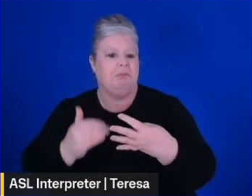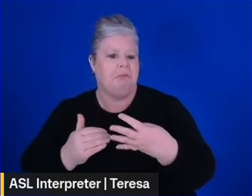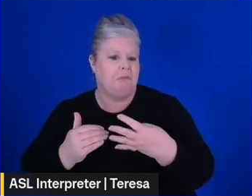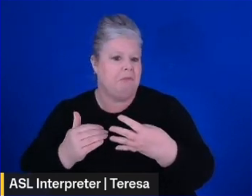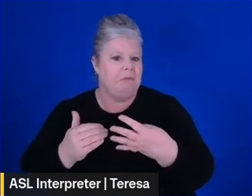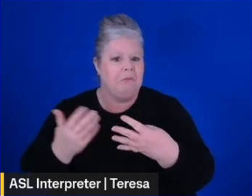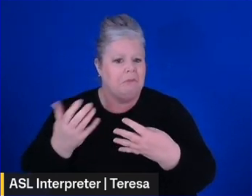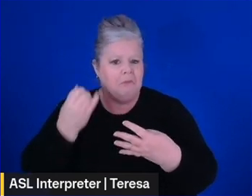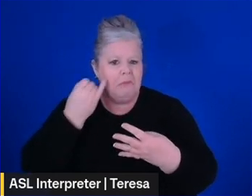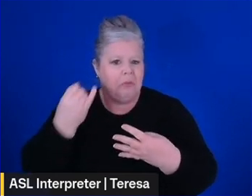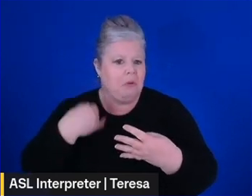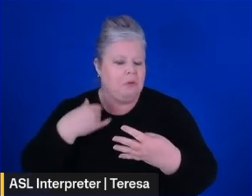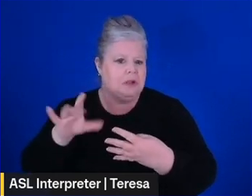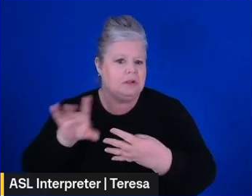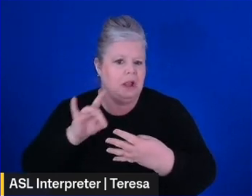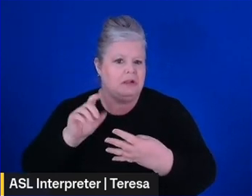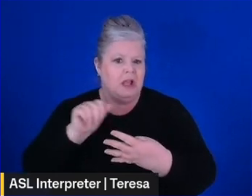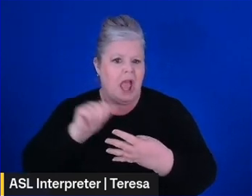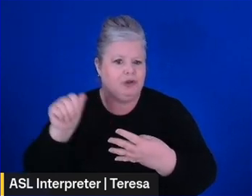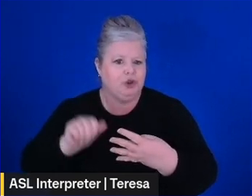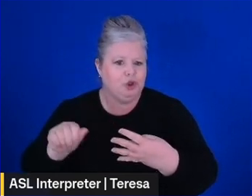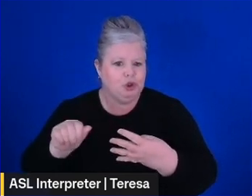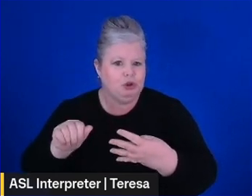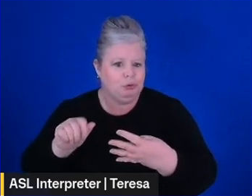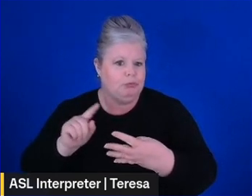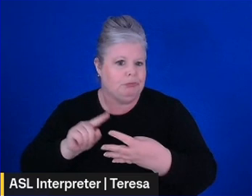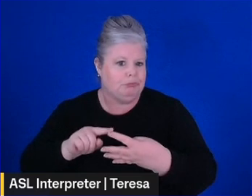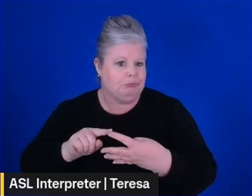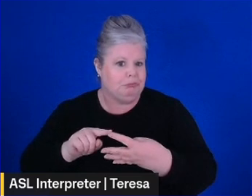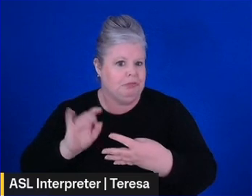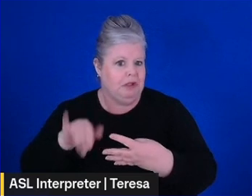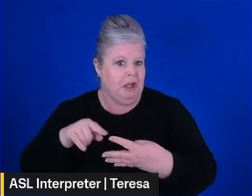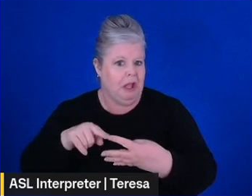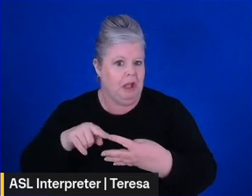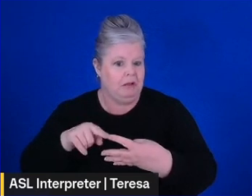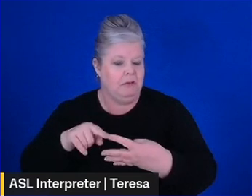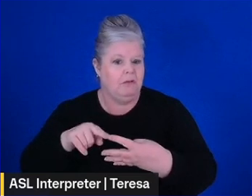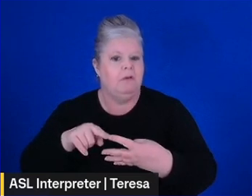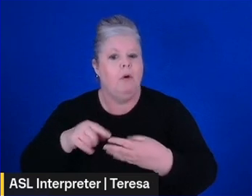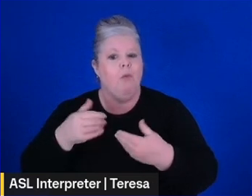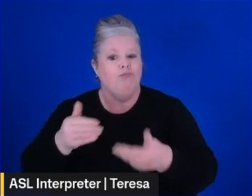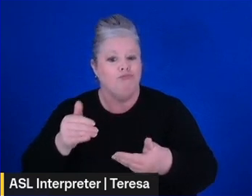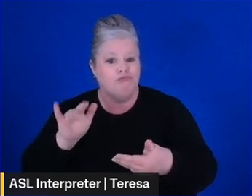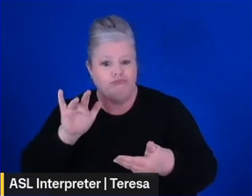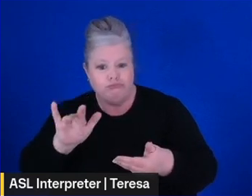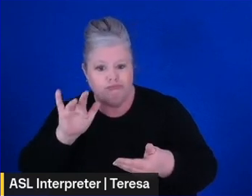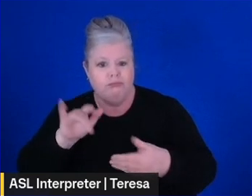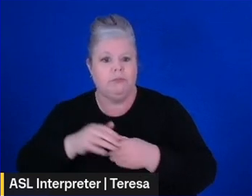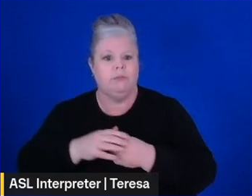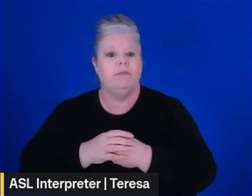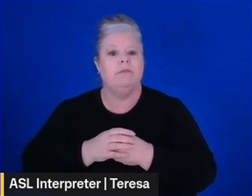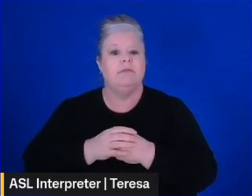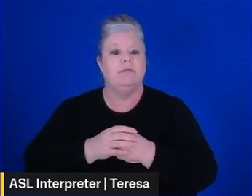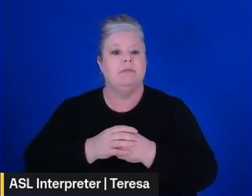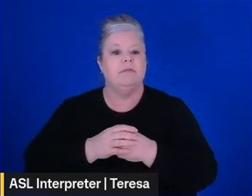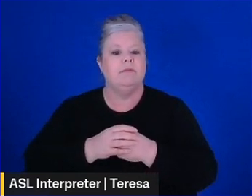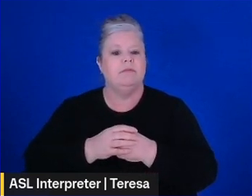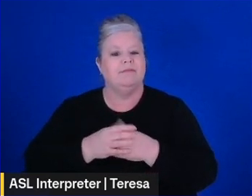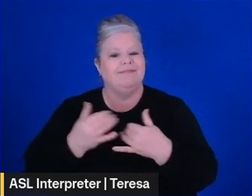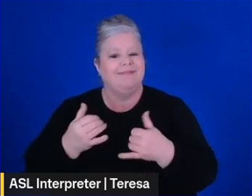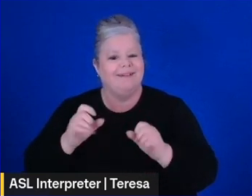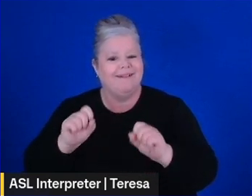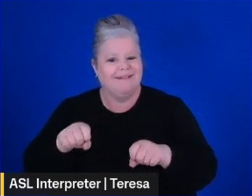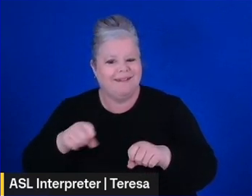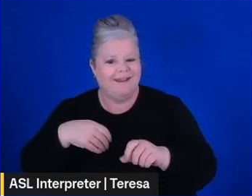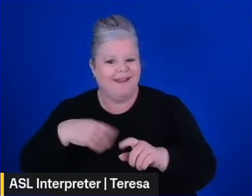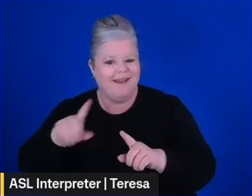the Azure Container Apps module, I select it. I can target, of course, an HTTP